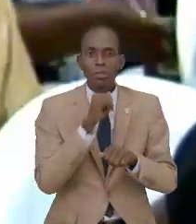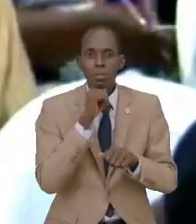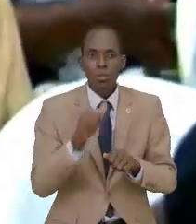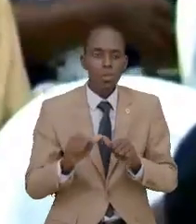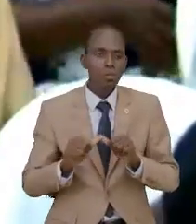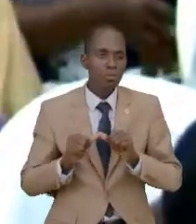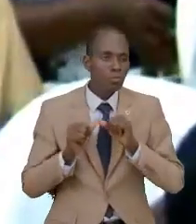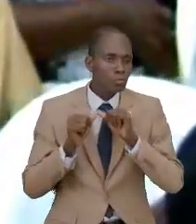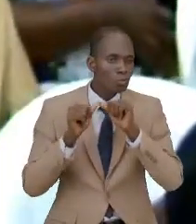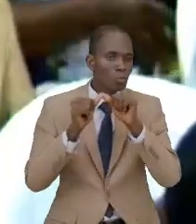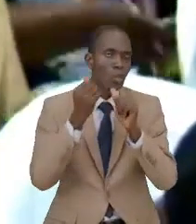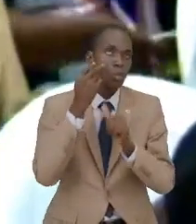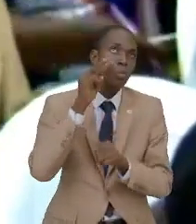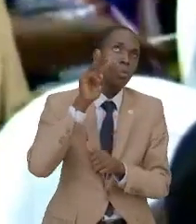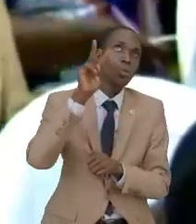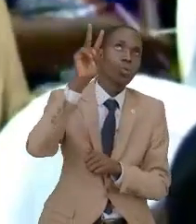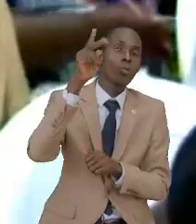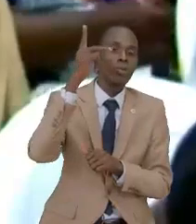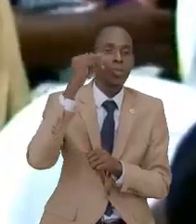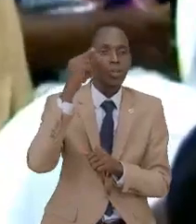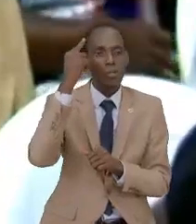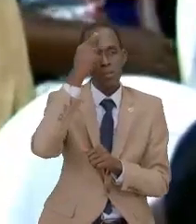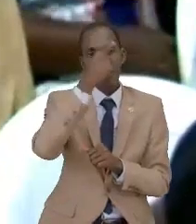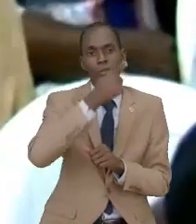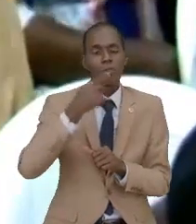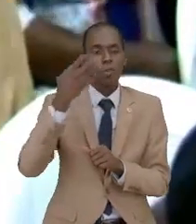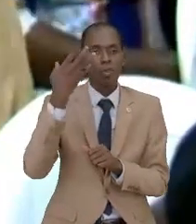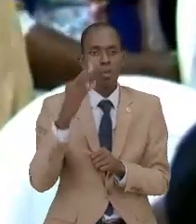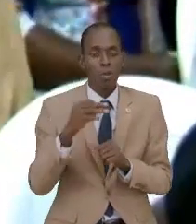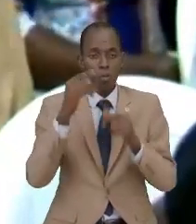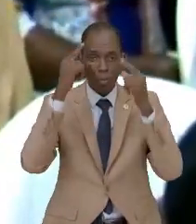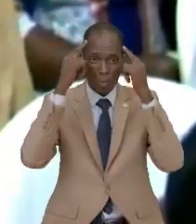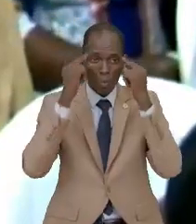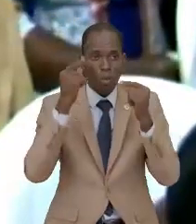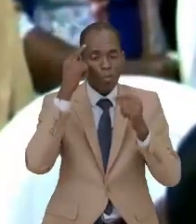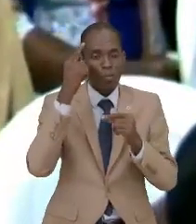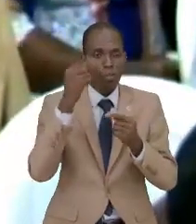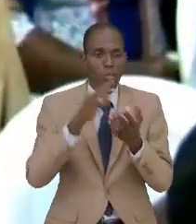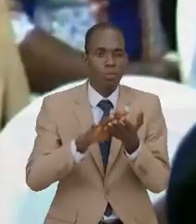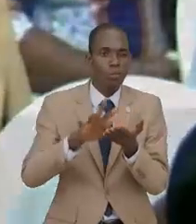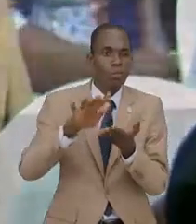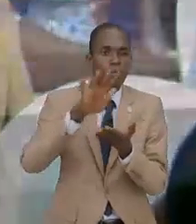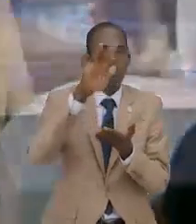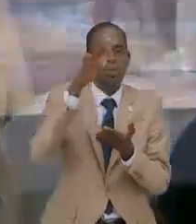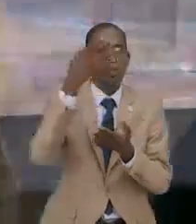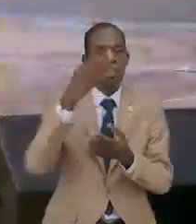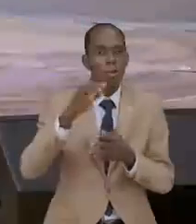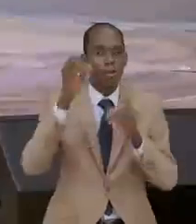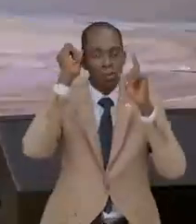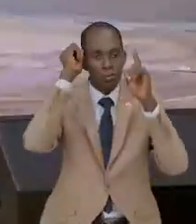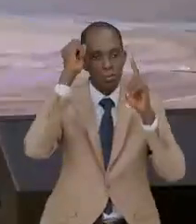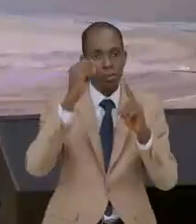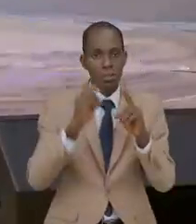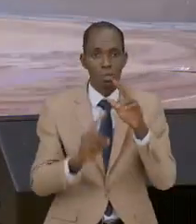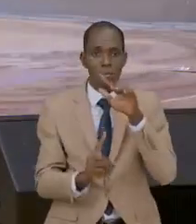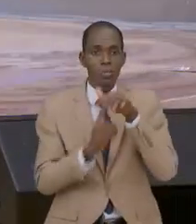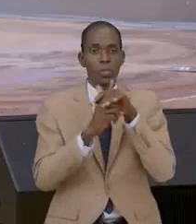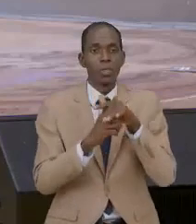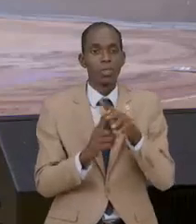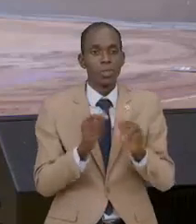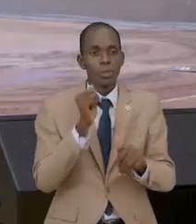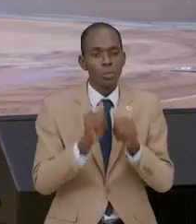steadfastly behold the face of Moses for the glory of his countenance,